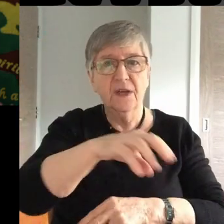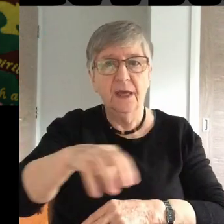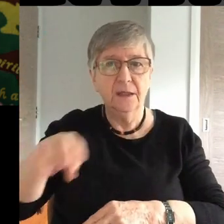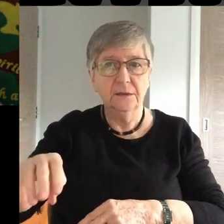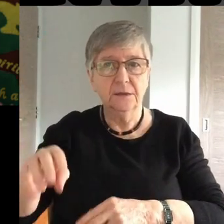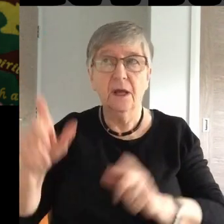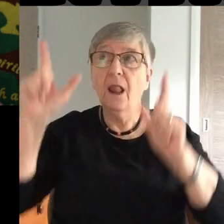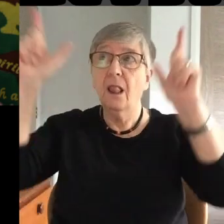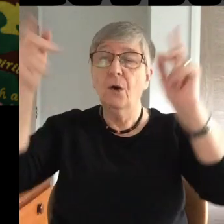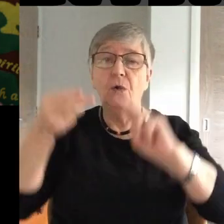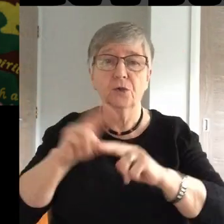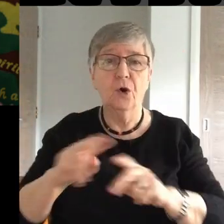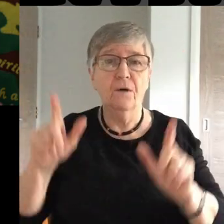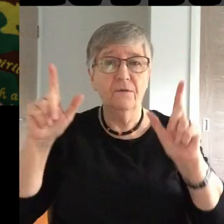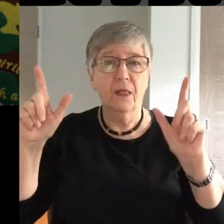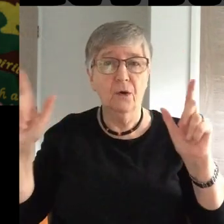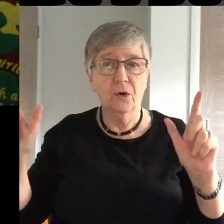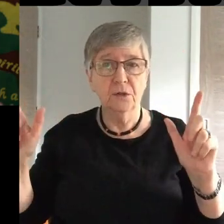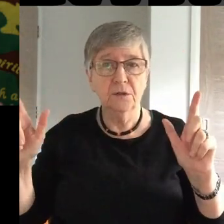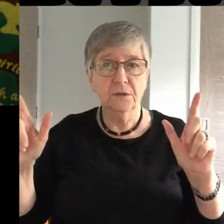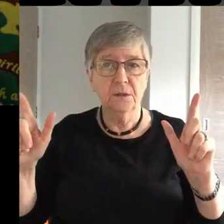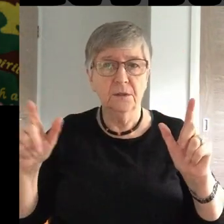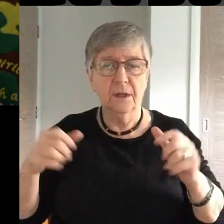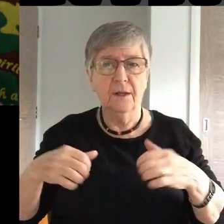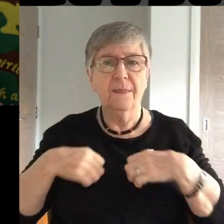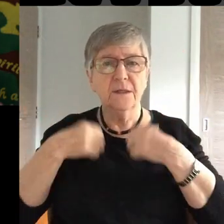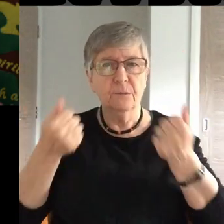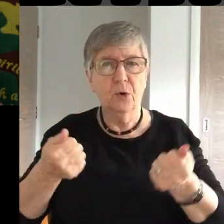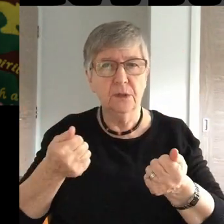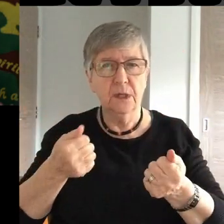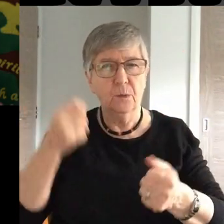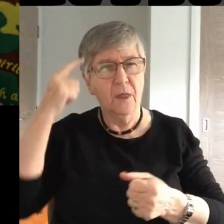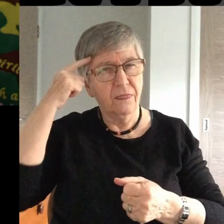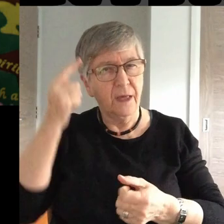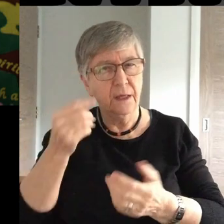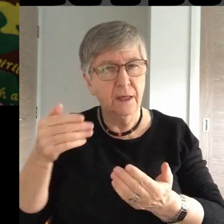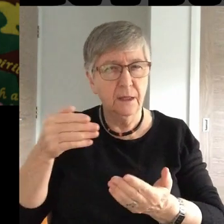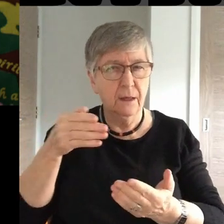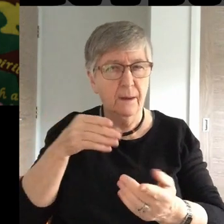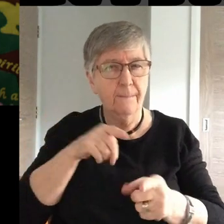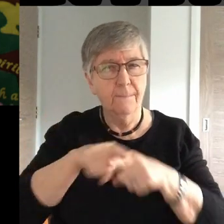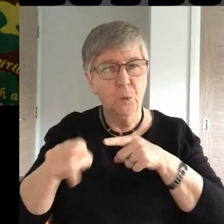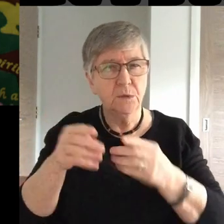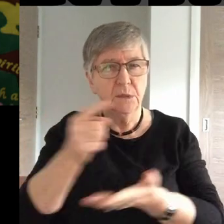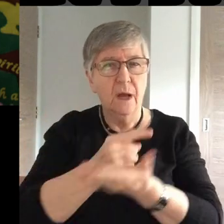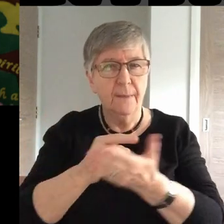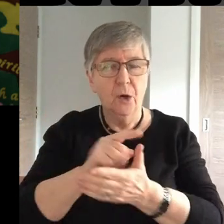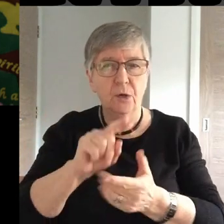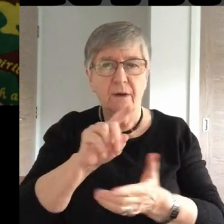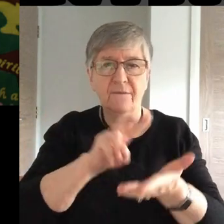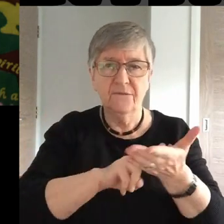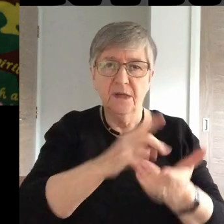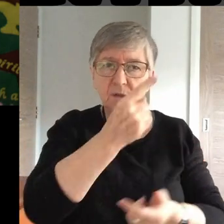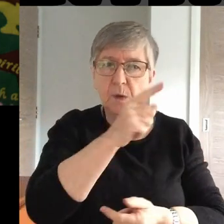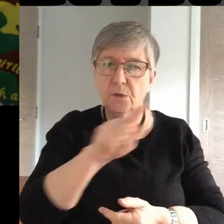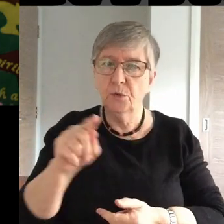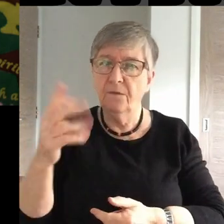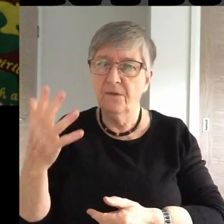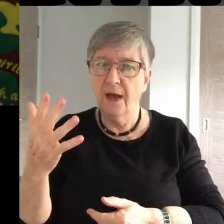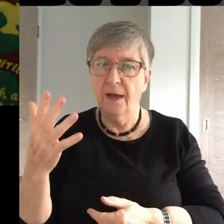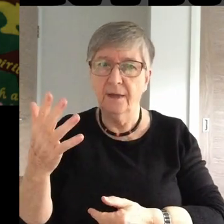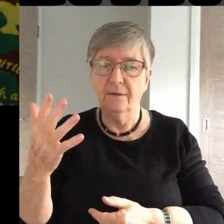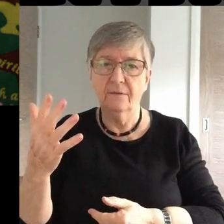of Lords. And this morning we're going to focus in particularly on the first 5 verses. And what we're going to